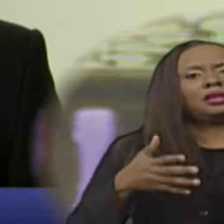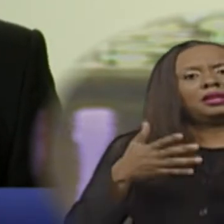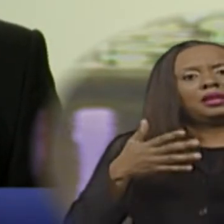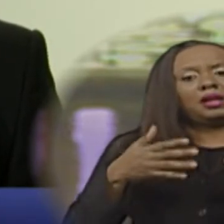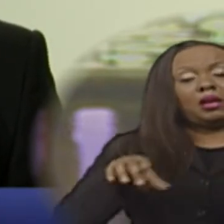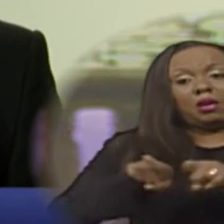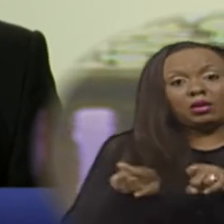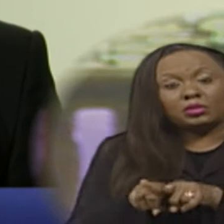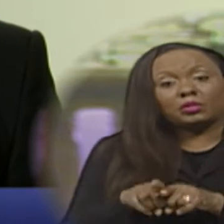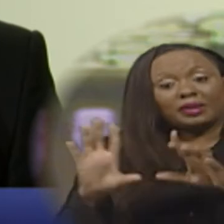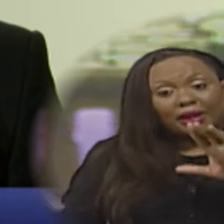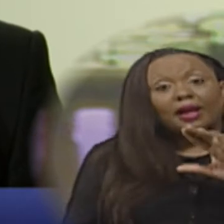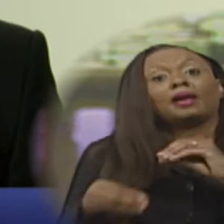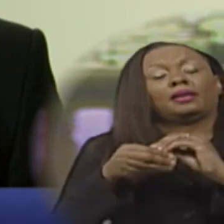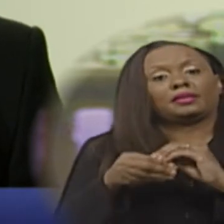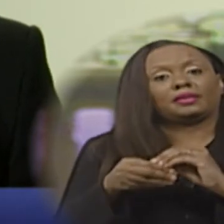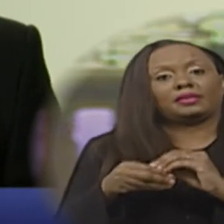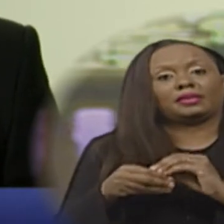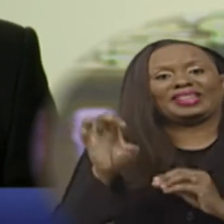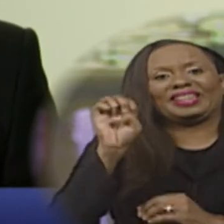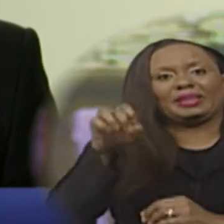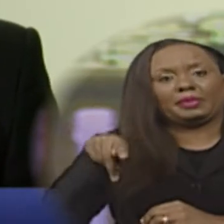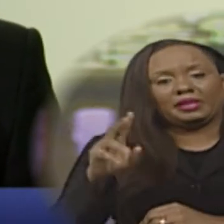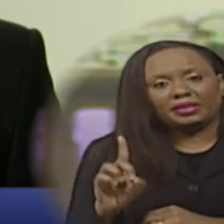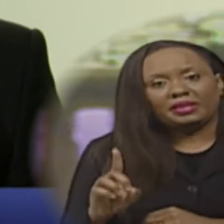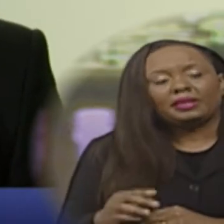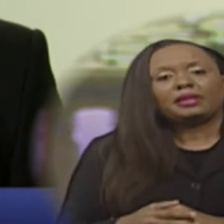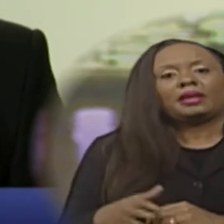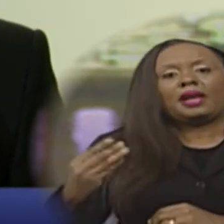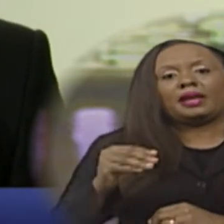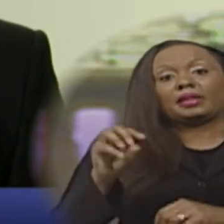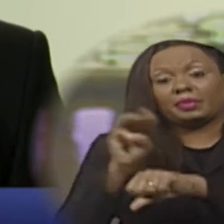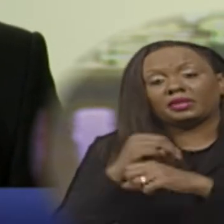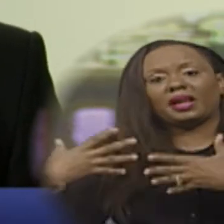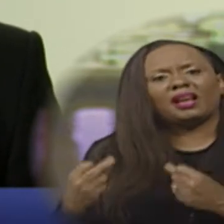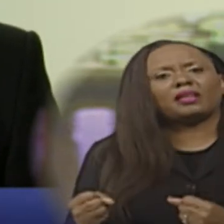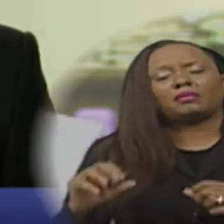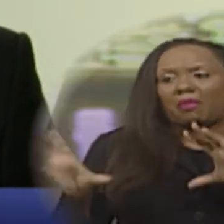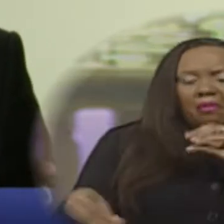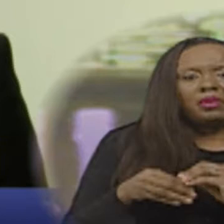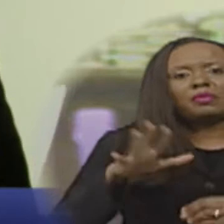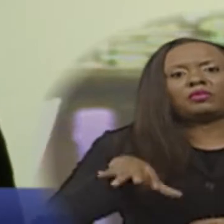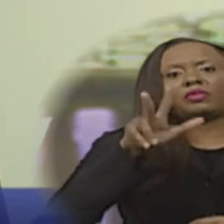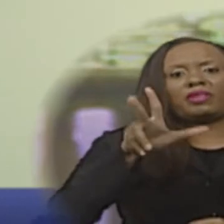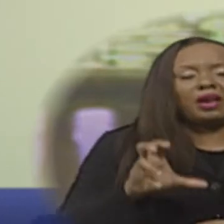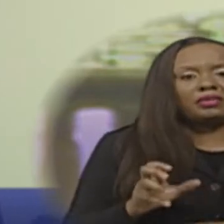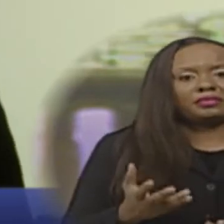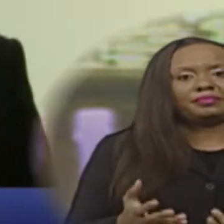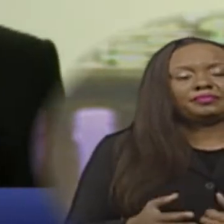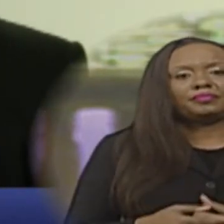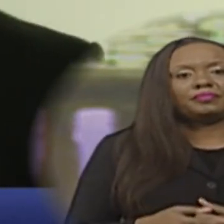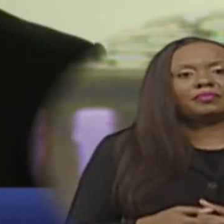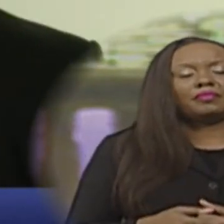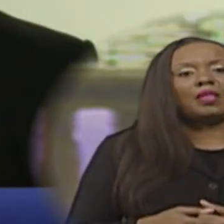Ministry of Health in conjunction with the EPD would have done, that's at least 300 samples we would have done over the last while. Recognize that the